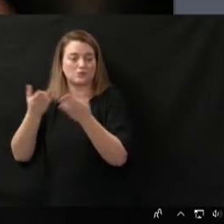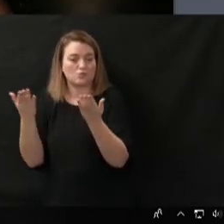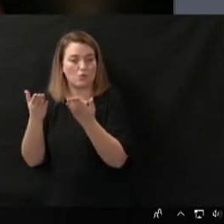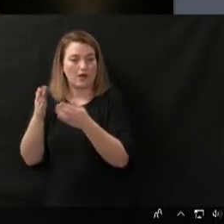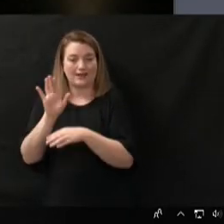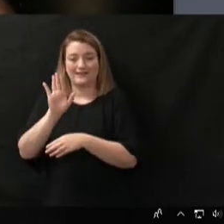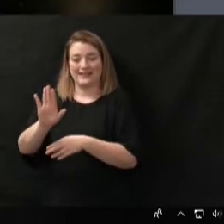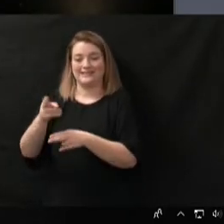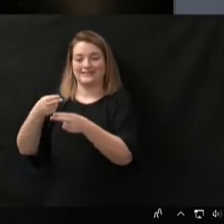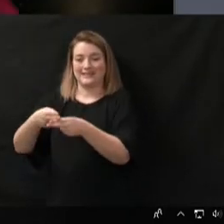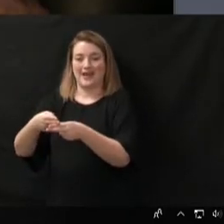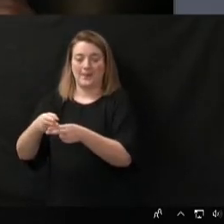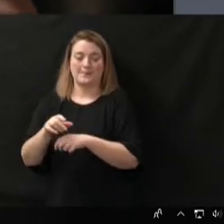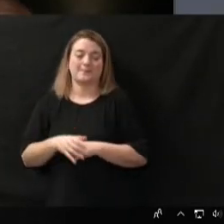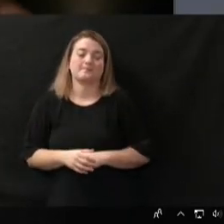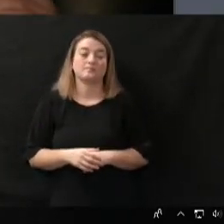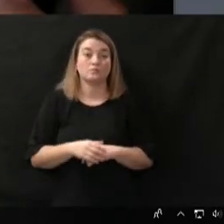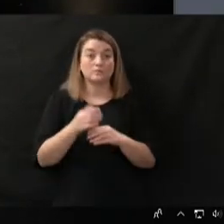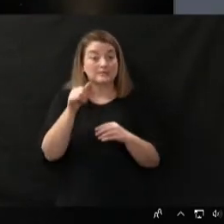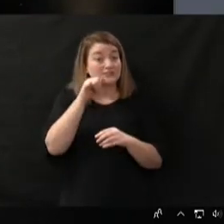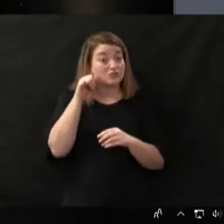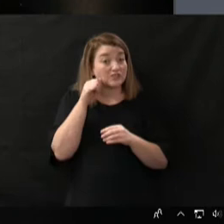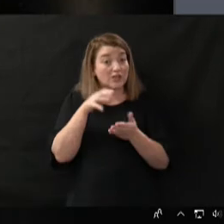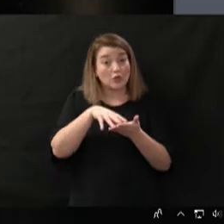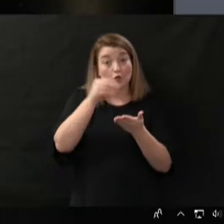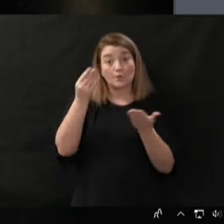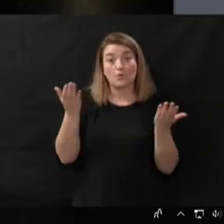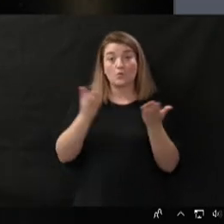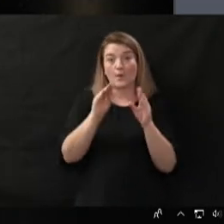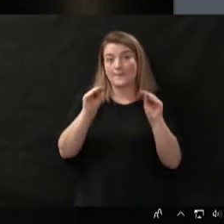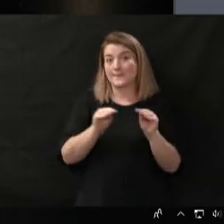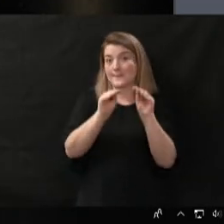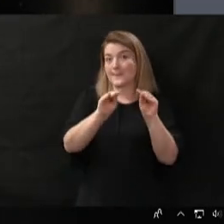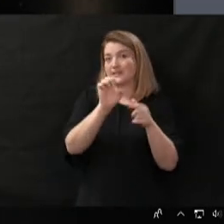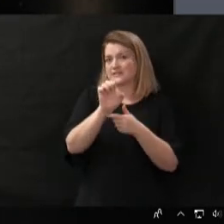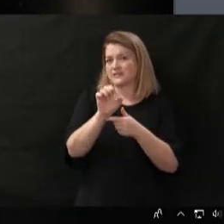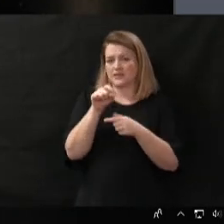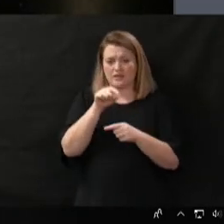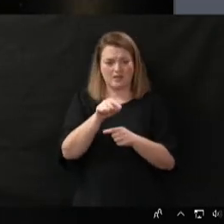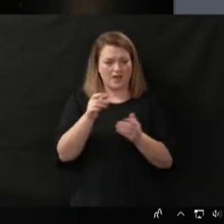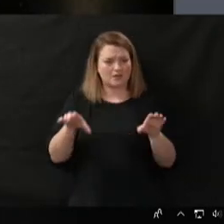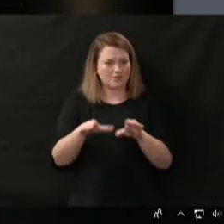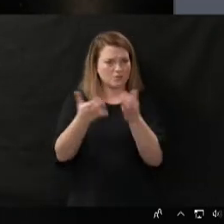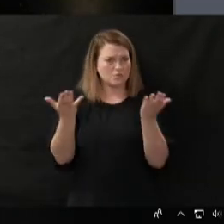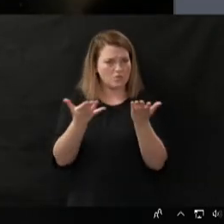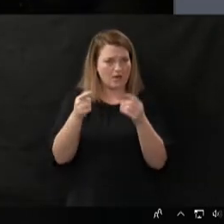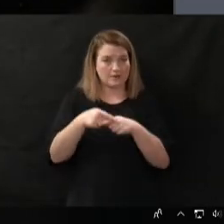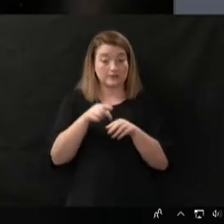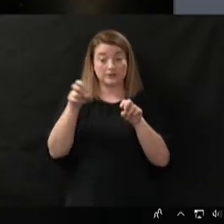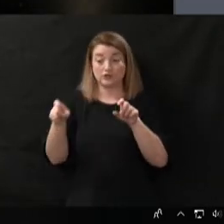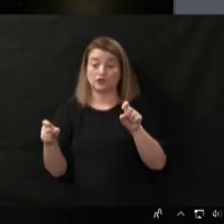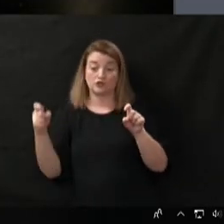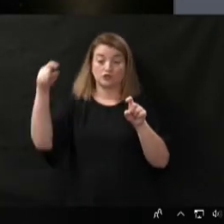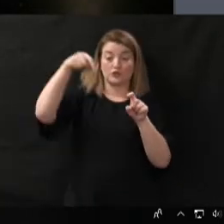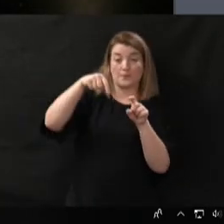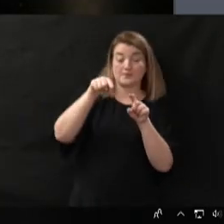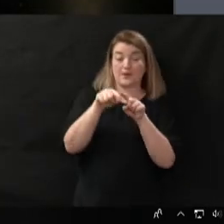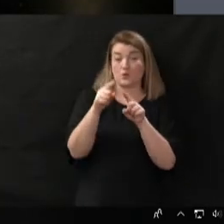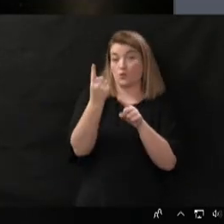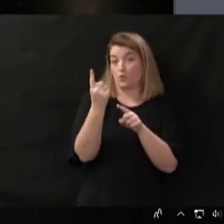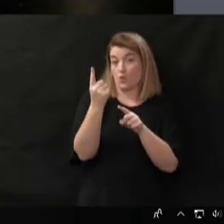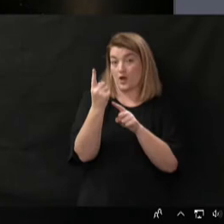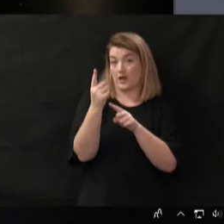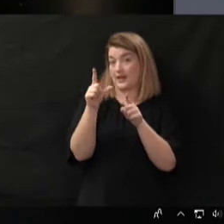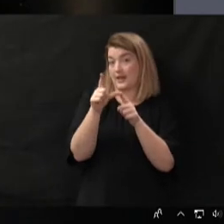We learned yesterday about the magic E syllable. And what does the magic E do? It jumps back